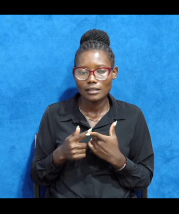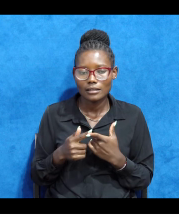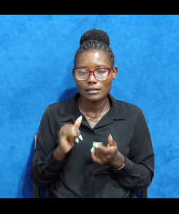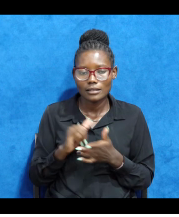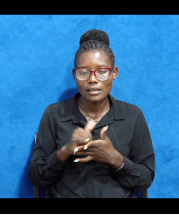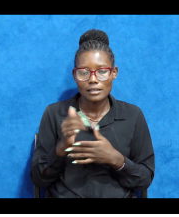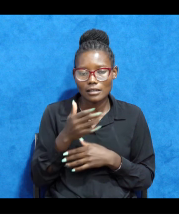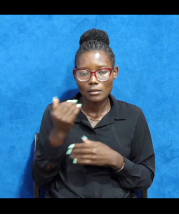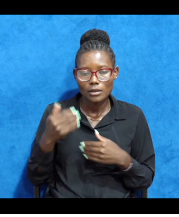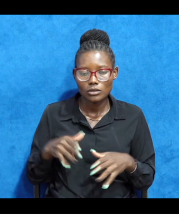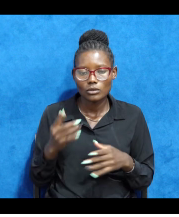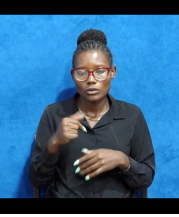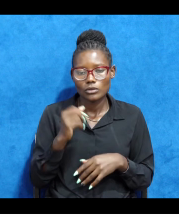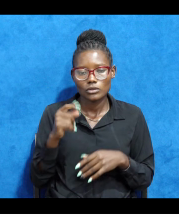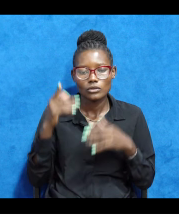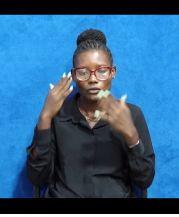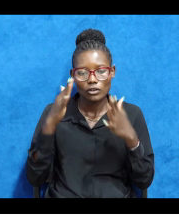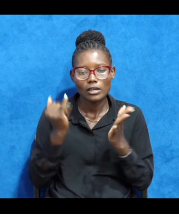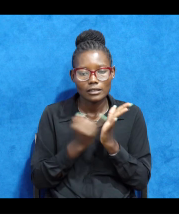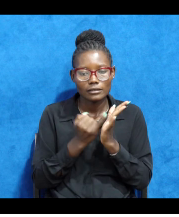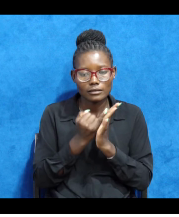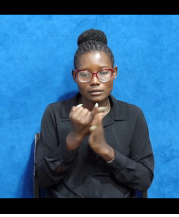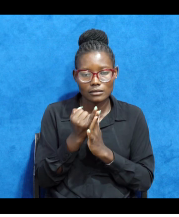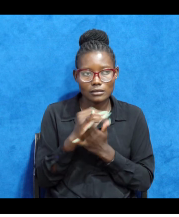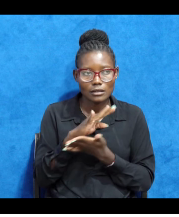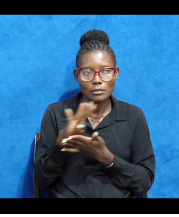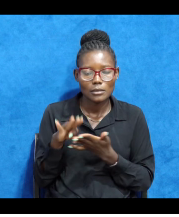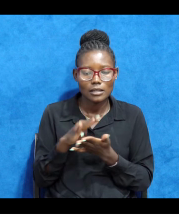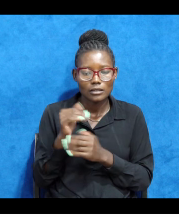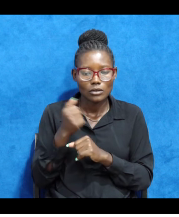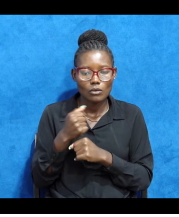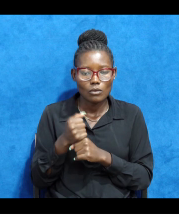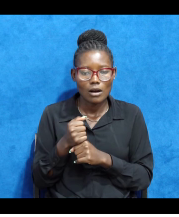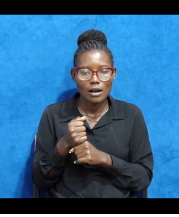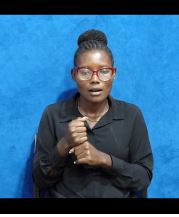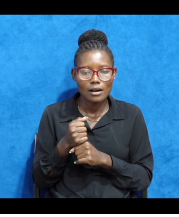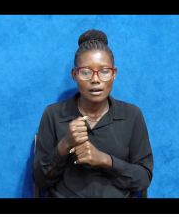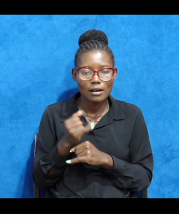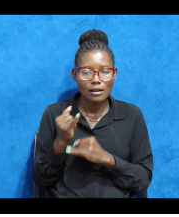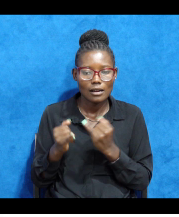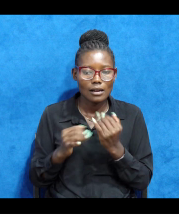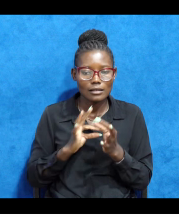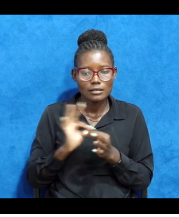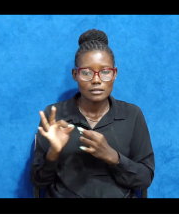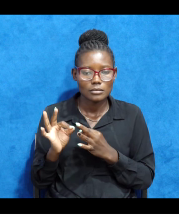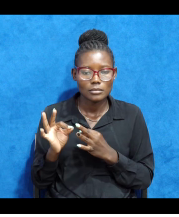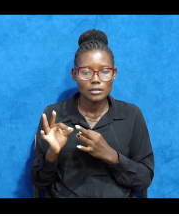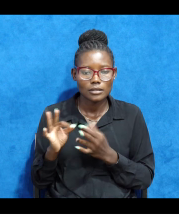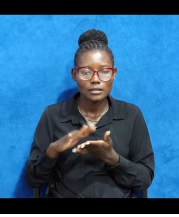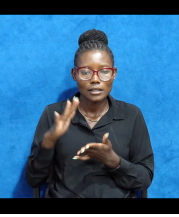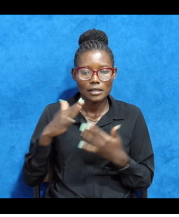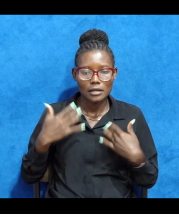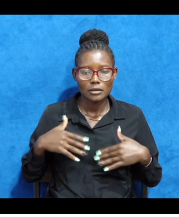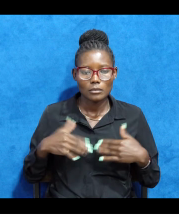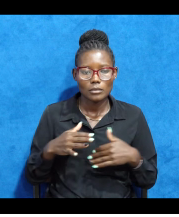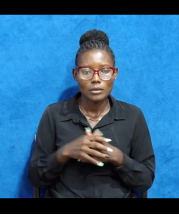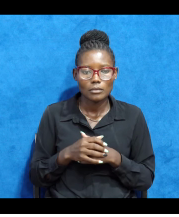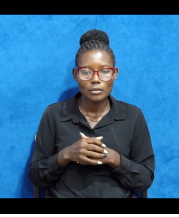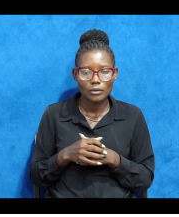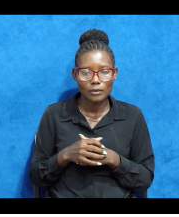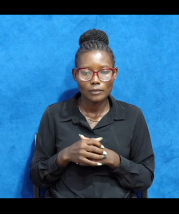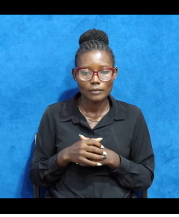we let them get too good at accelerating, and they get really fast, and they can build up speed really well, but then they hit those